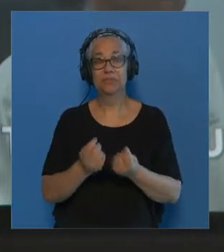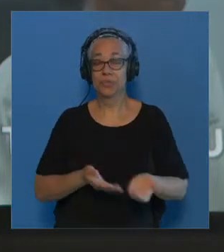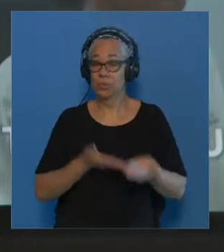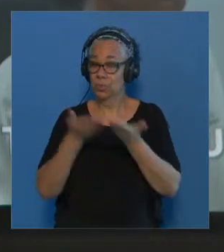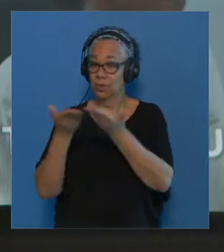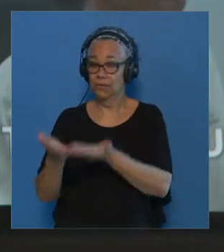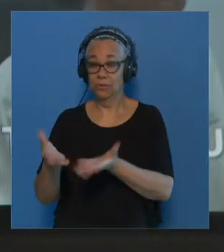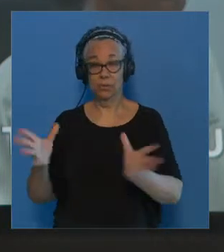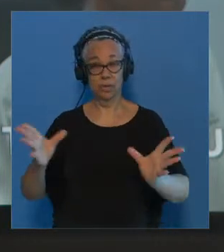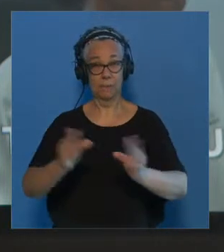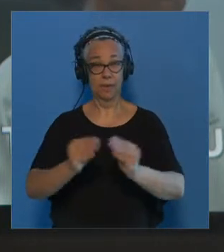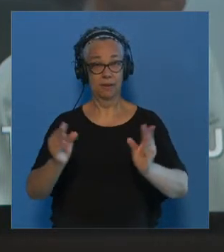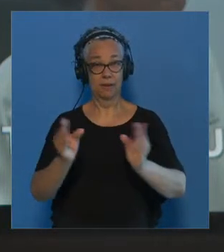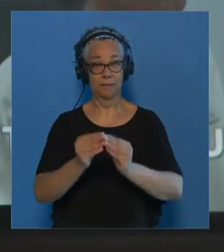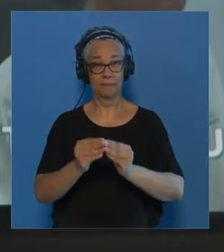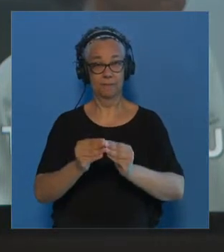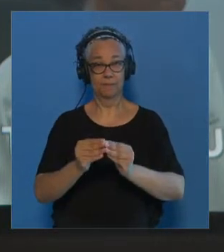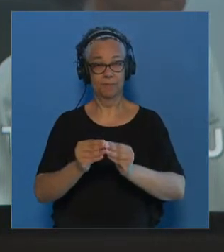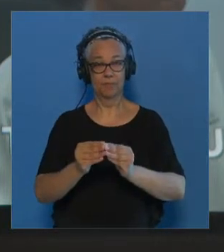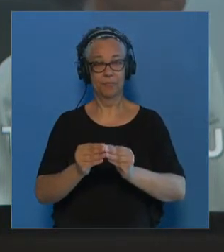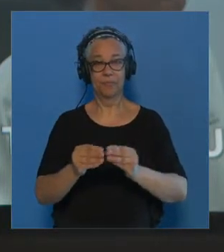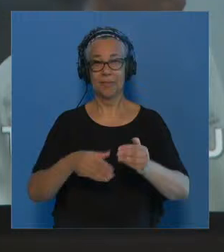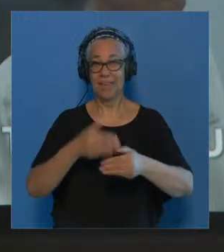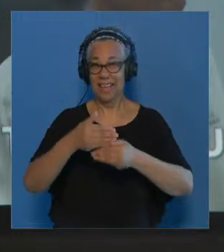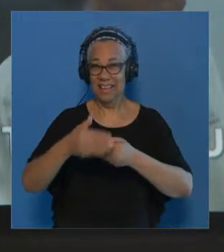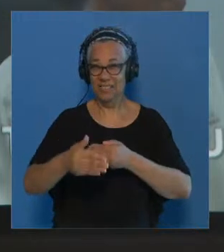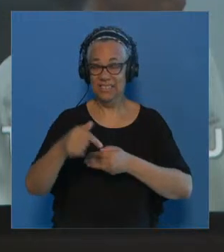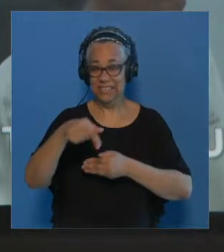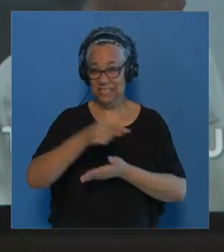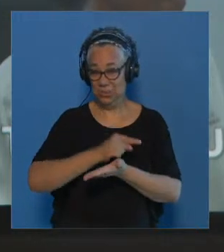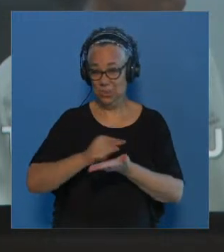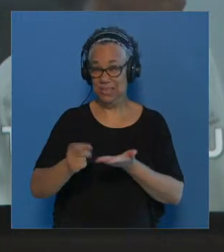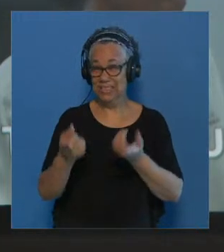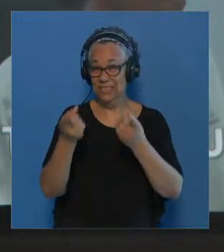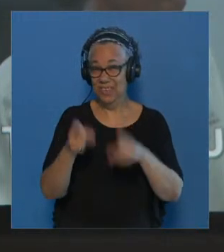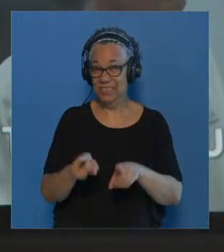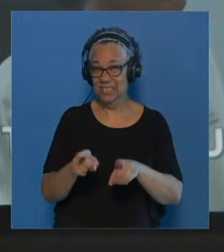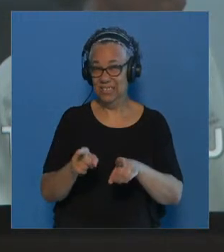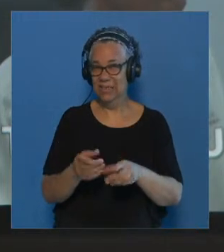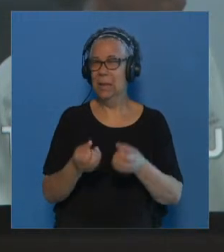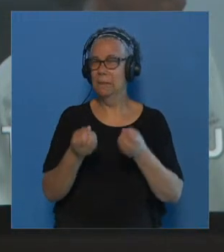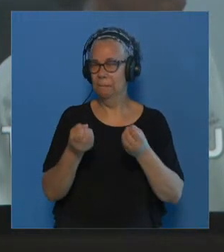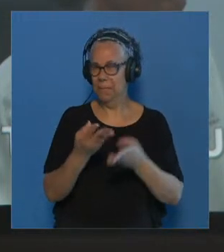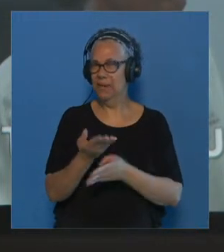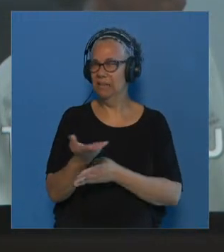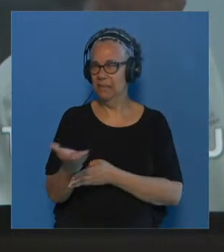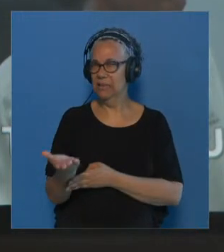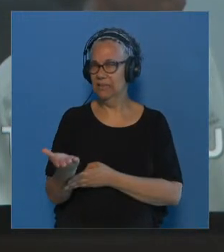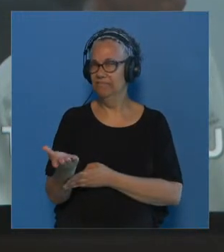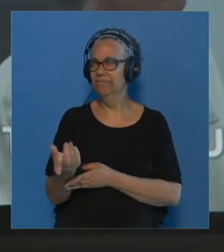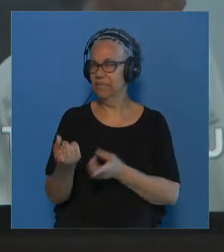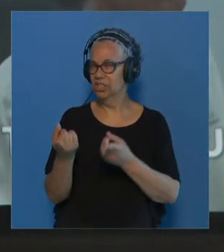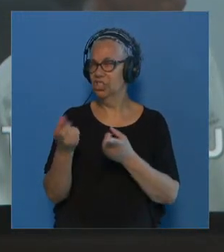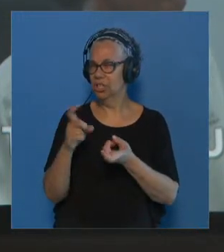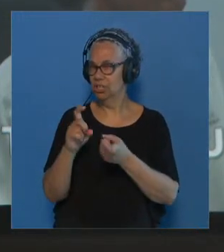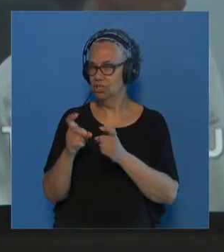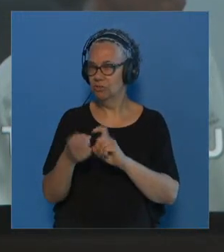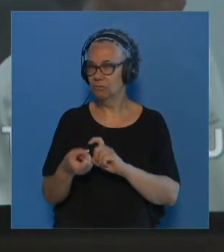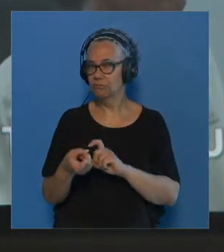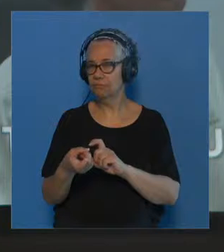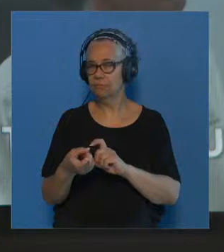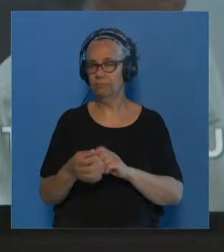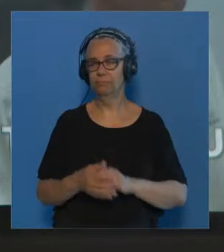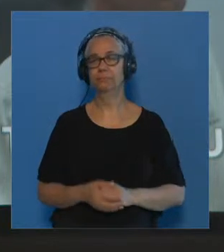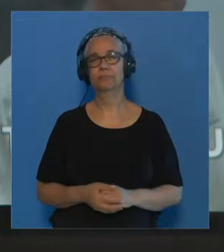Committee. Following the events of this past week, it is clear that a number of things must now happen.